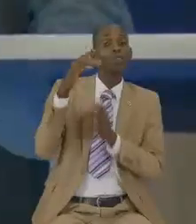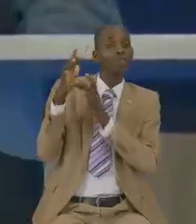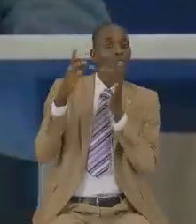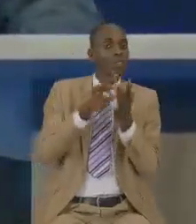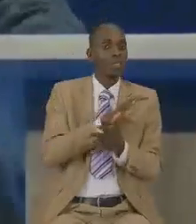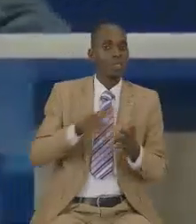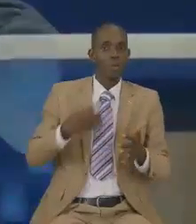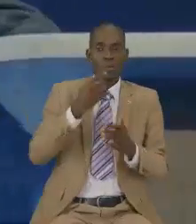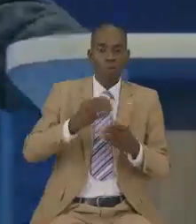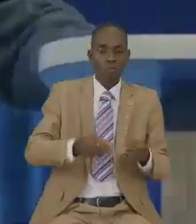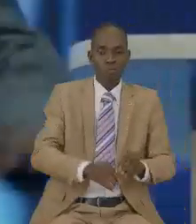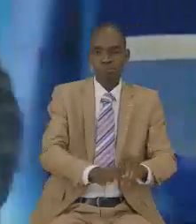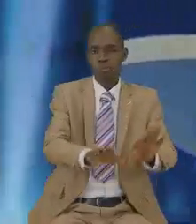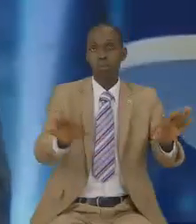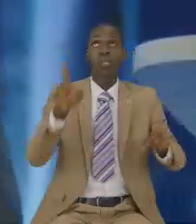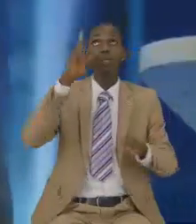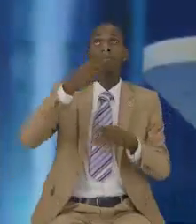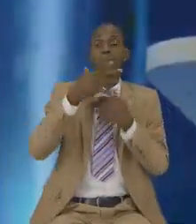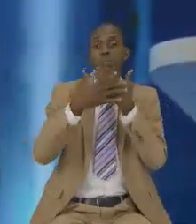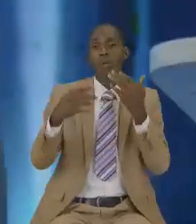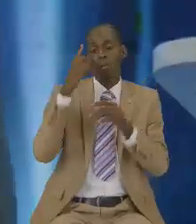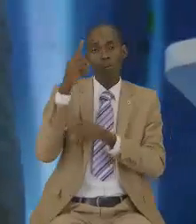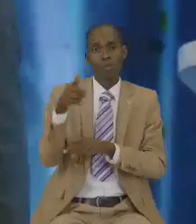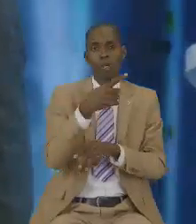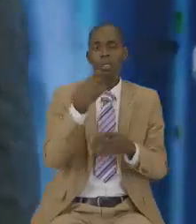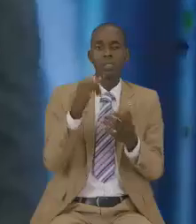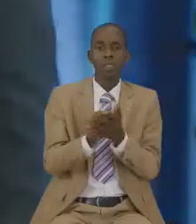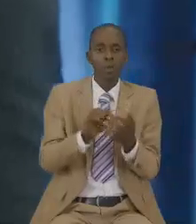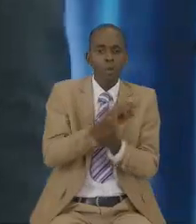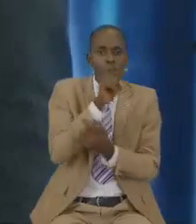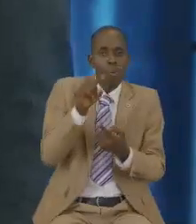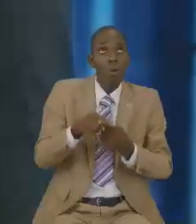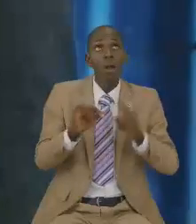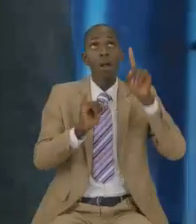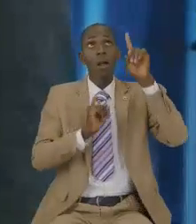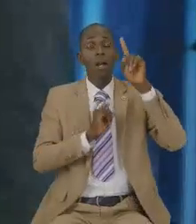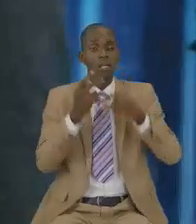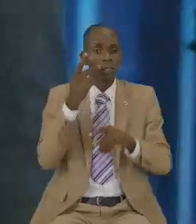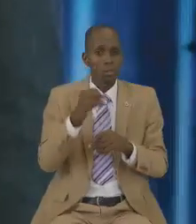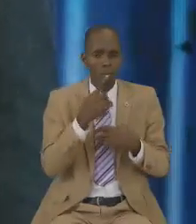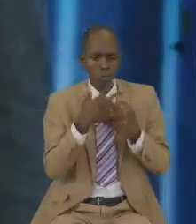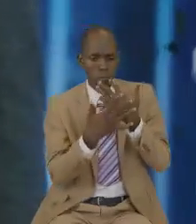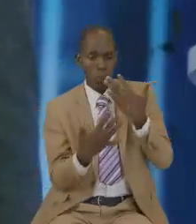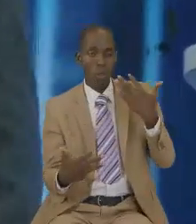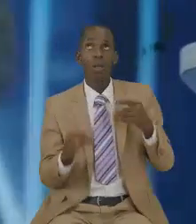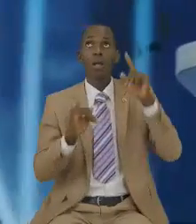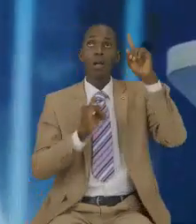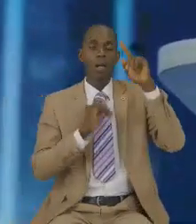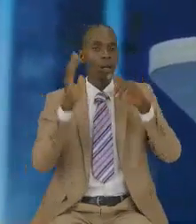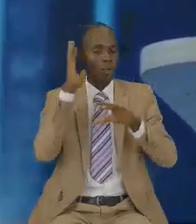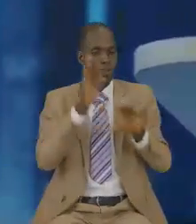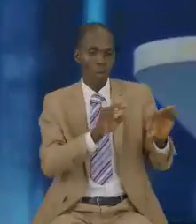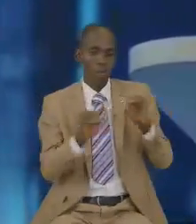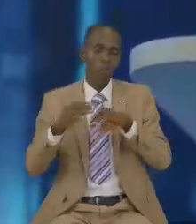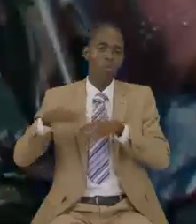his blood for you. And he said, when I see the blood, I will pass over you. Tonight